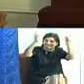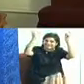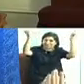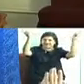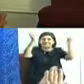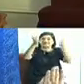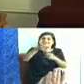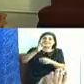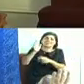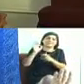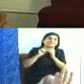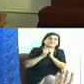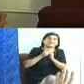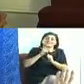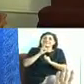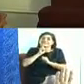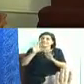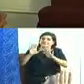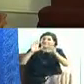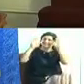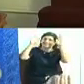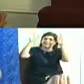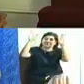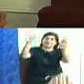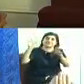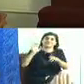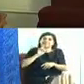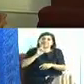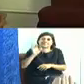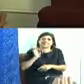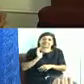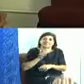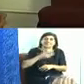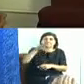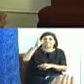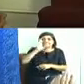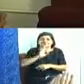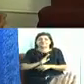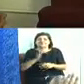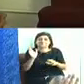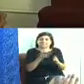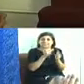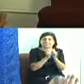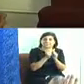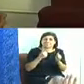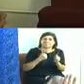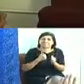Grande, grande es Dios.